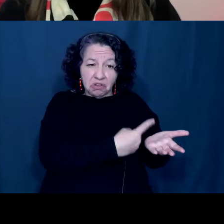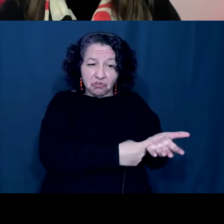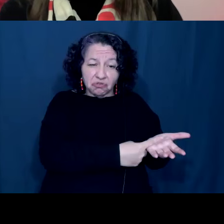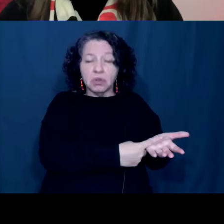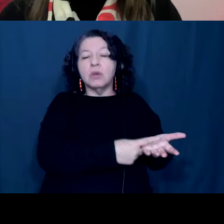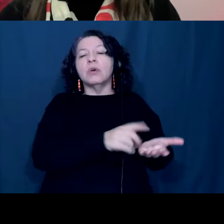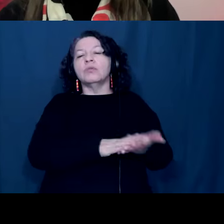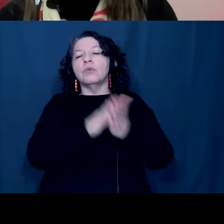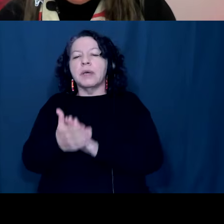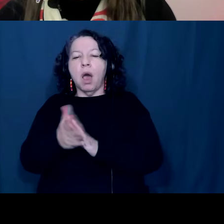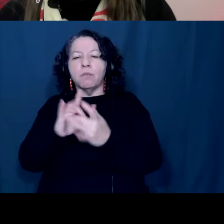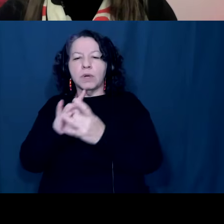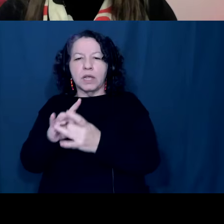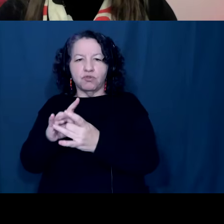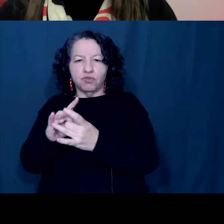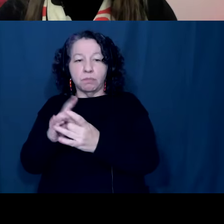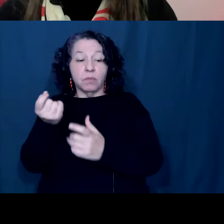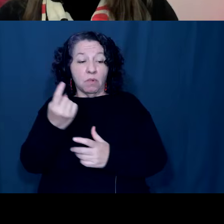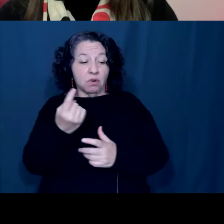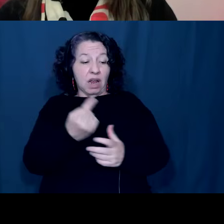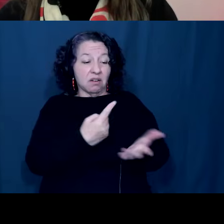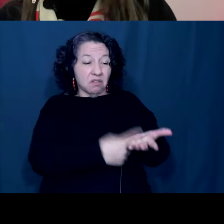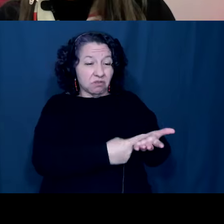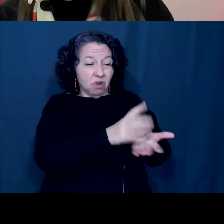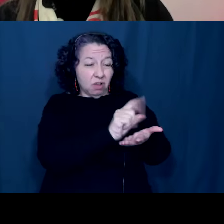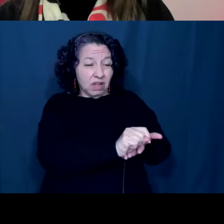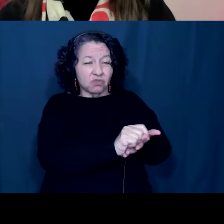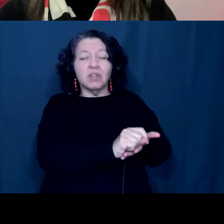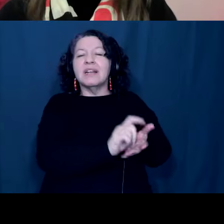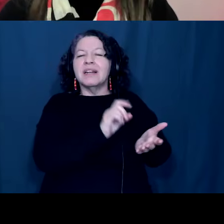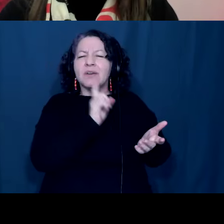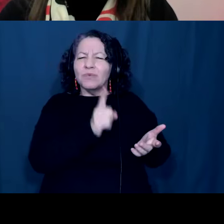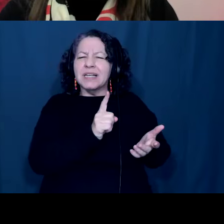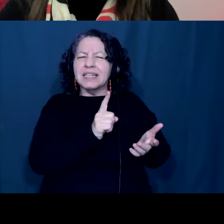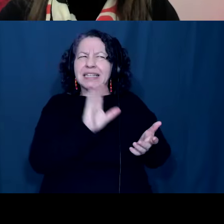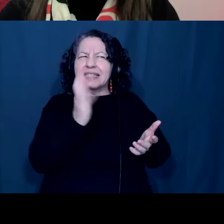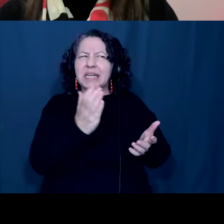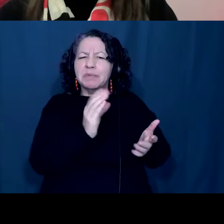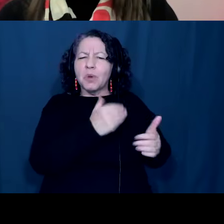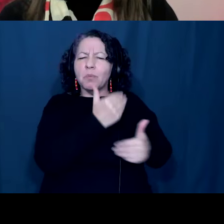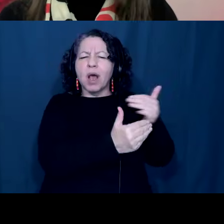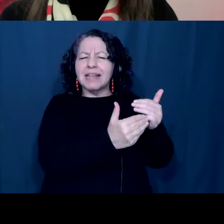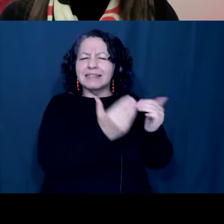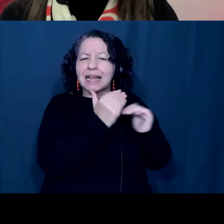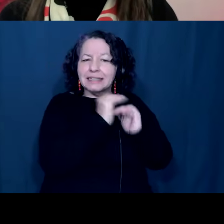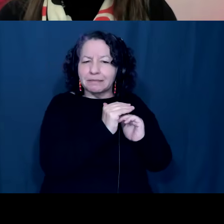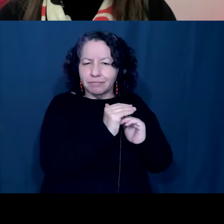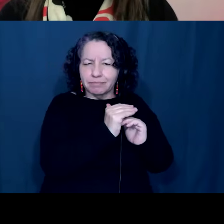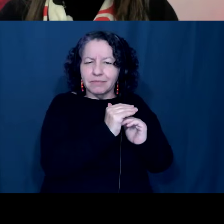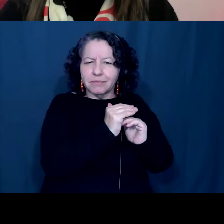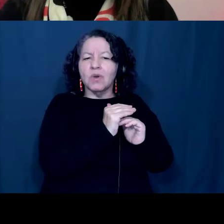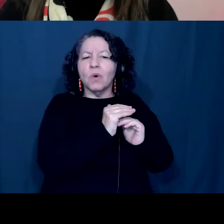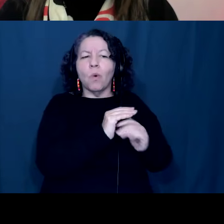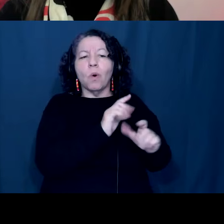Consultation can sometimes imply a process that is finite, transactional, or compliance-driven.